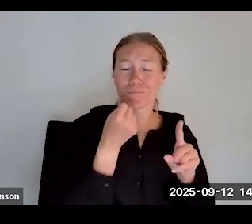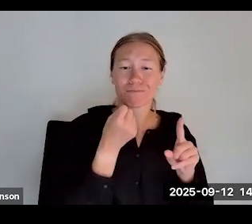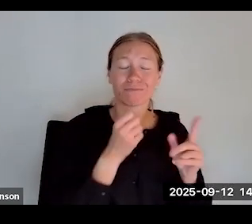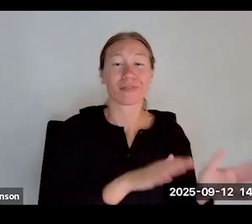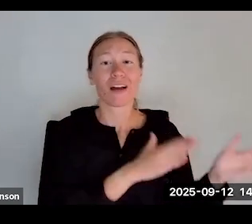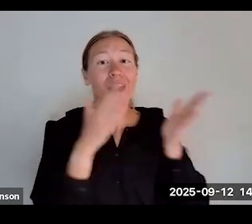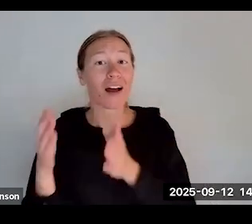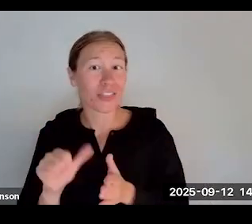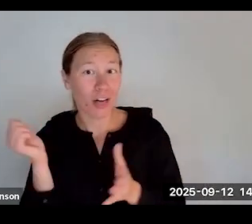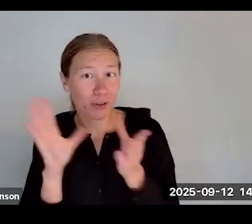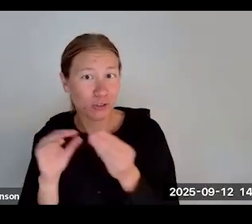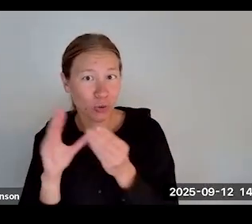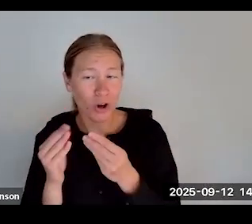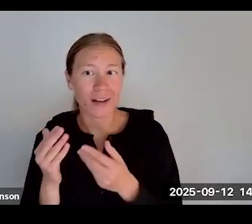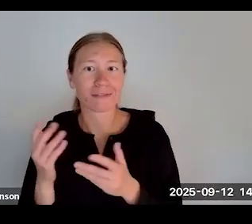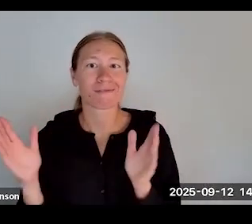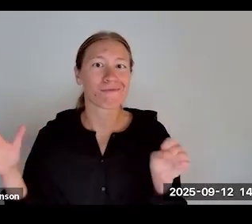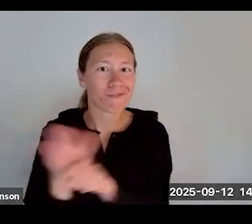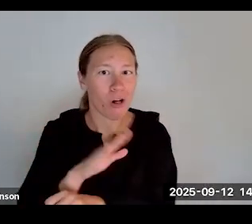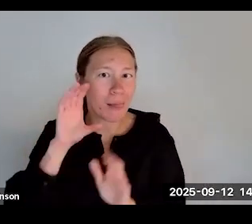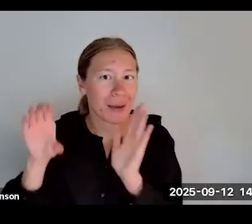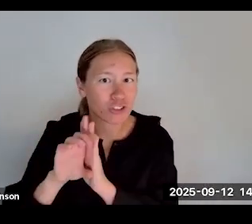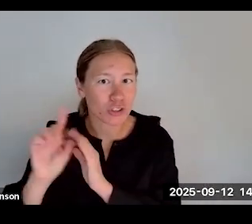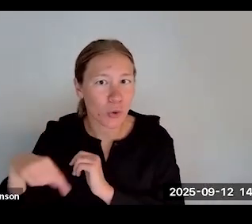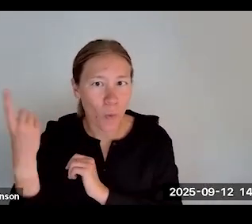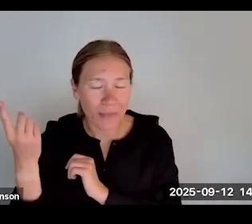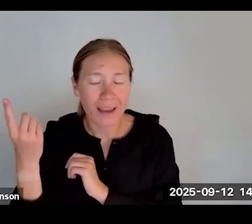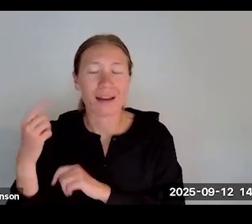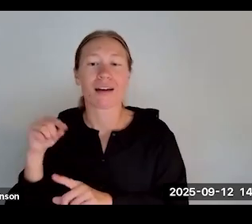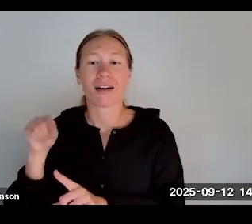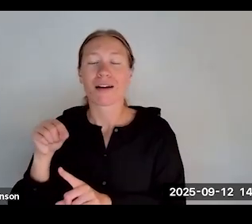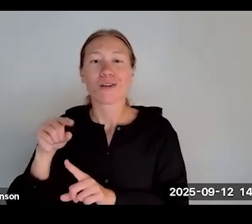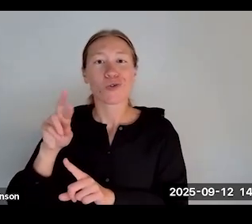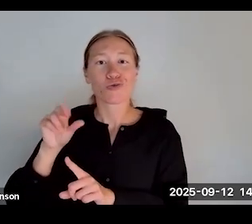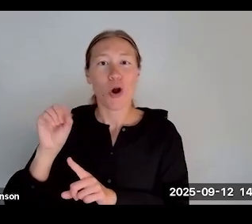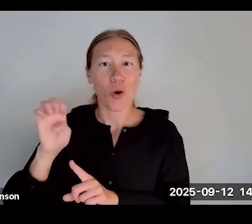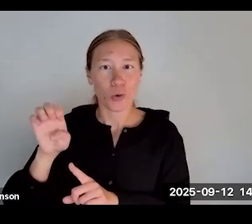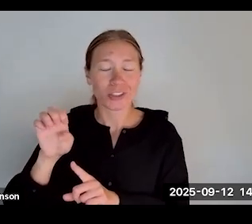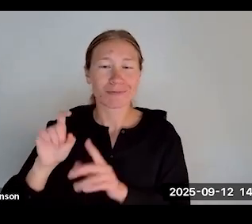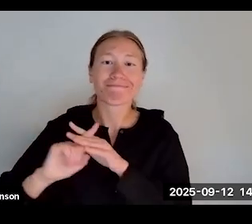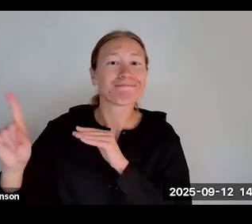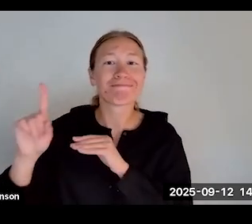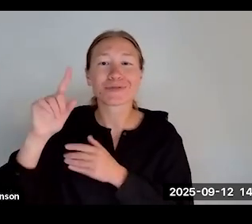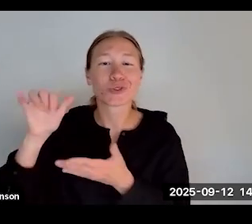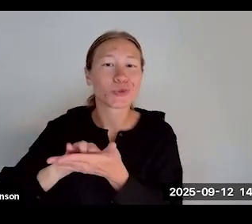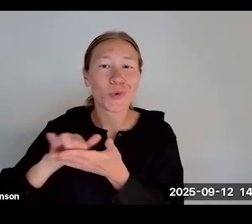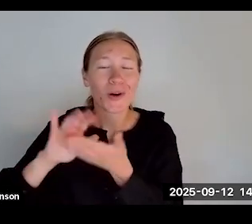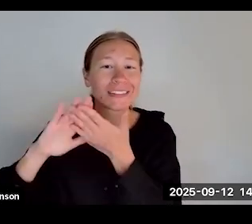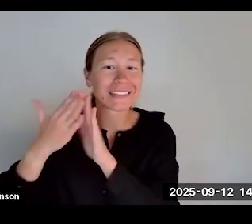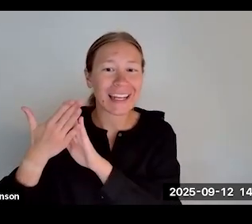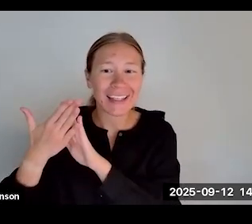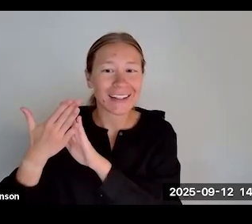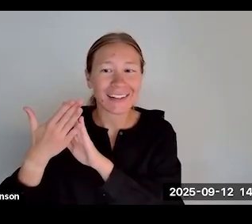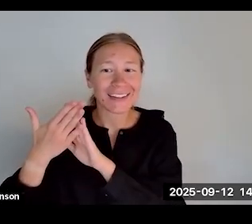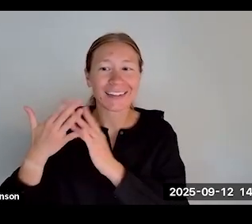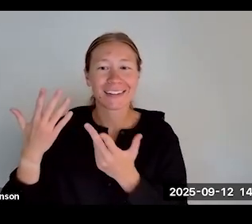depicts Rose, a deaf girl who runs away to New York City. The 2 storylines gradually converge and create